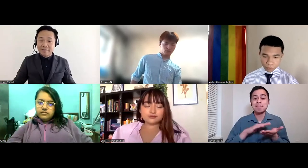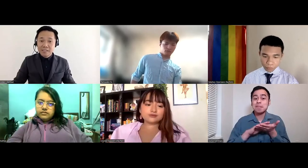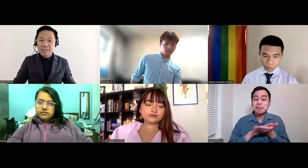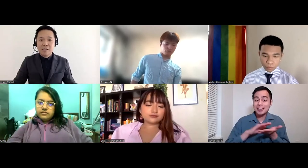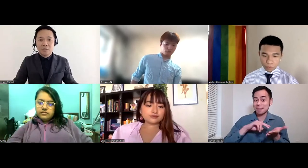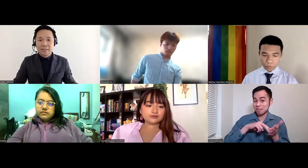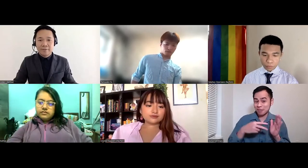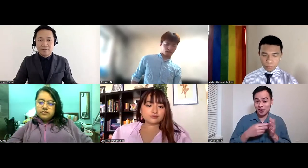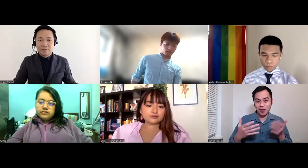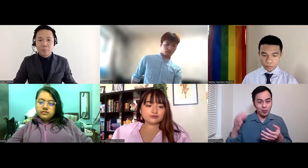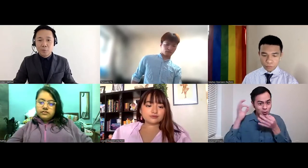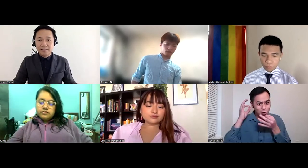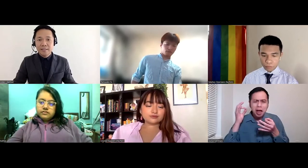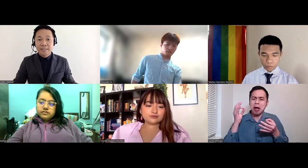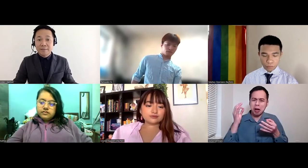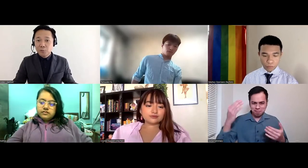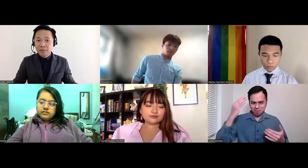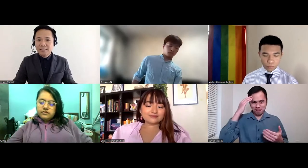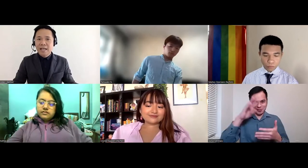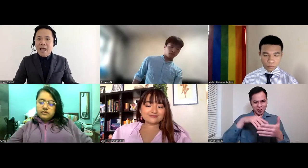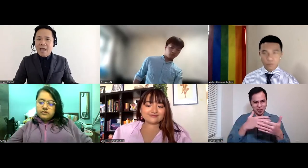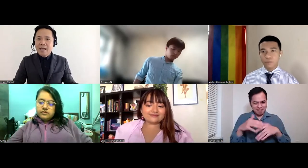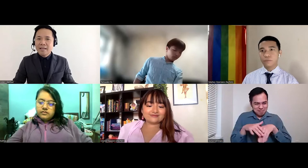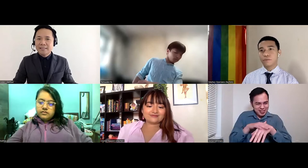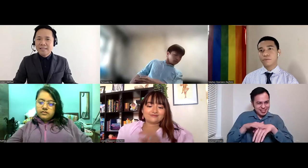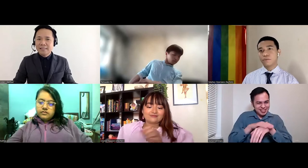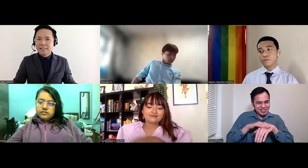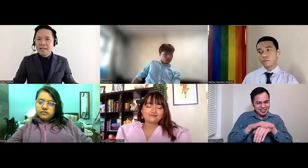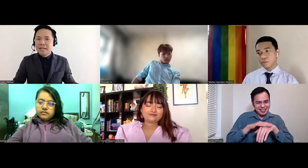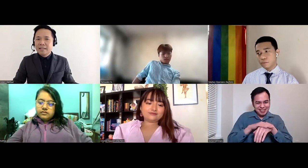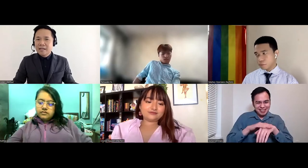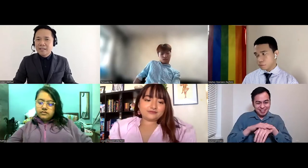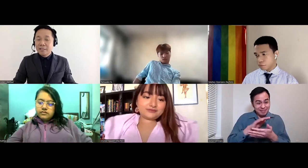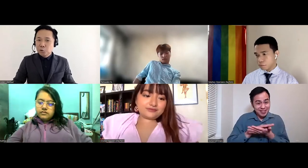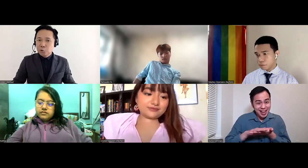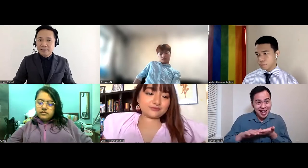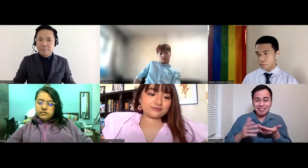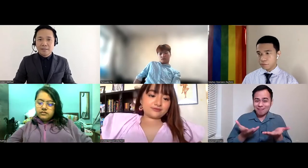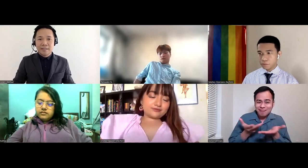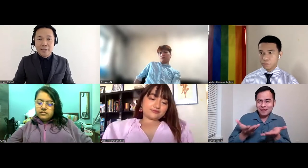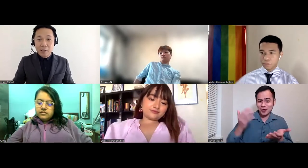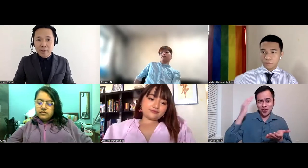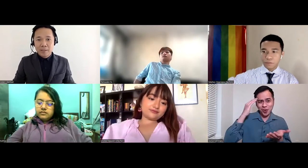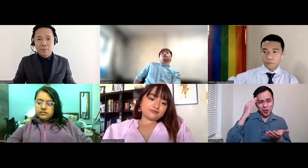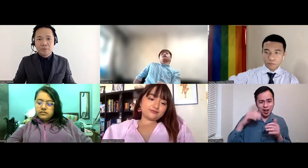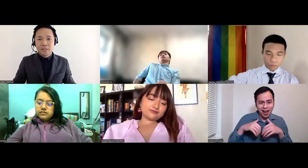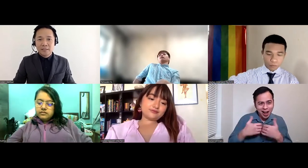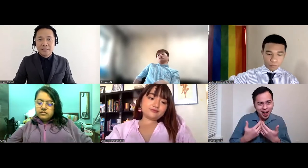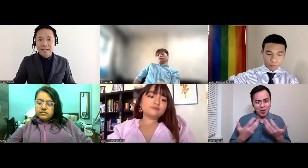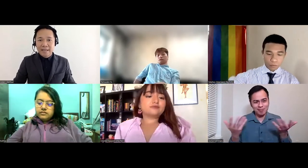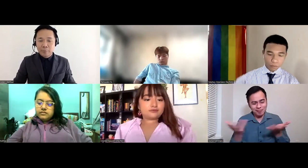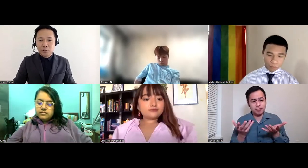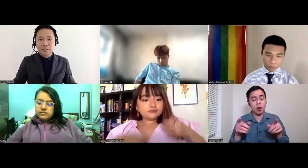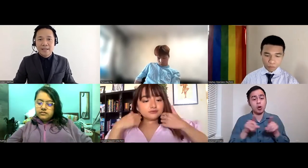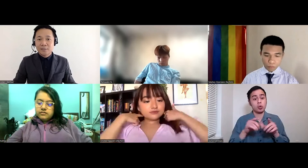are given to the deaf community and deaf students. And I see that the interest among the hearing people to learn